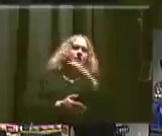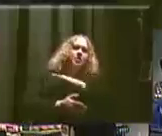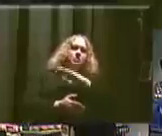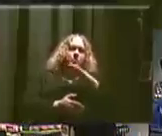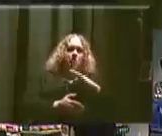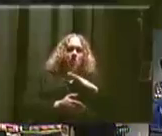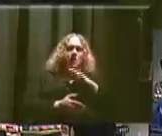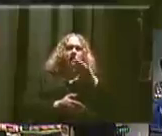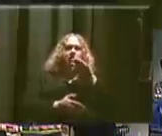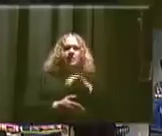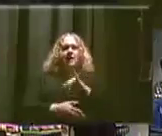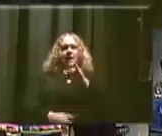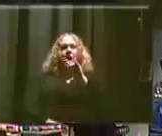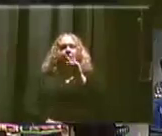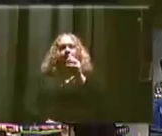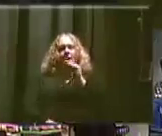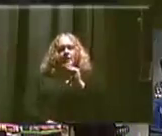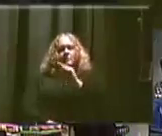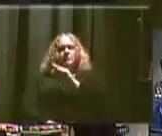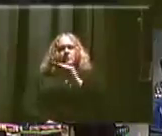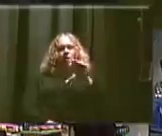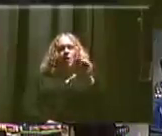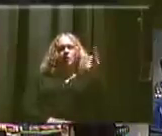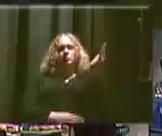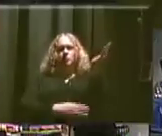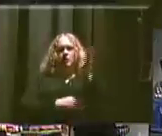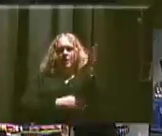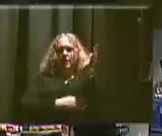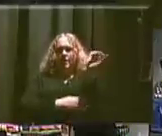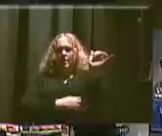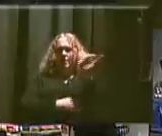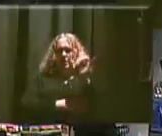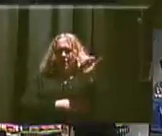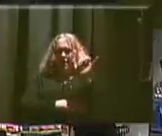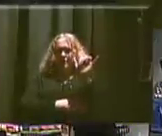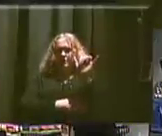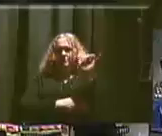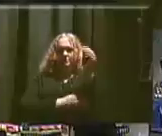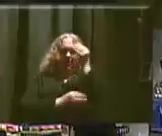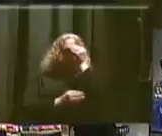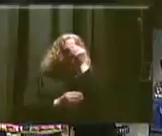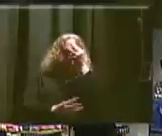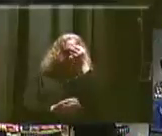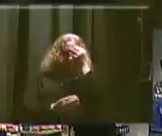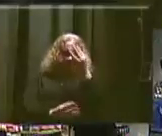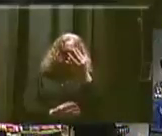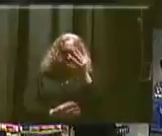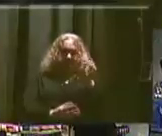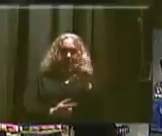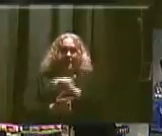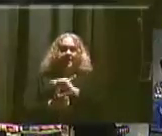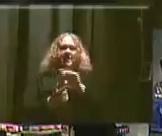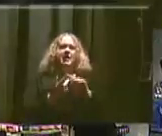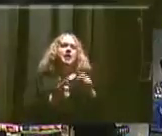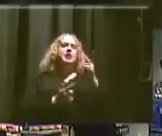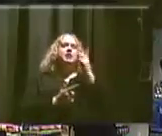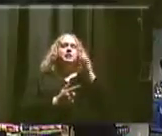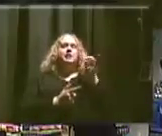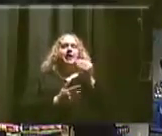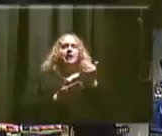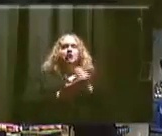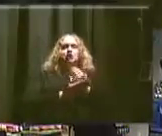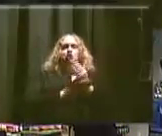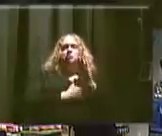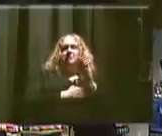items are presented as informational, so it's kind of like a new business, and then they're voted on in the